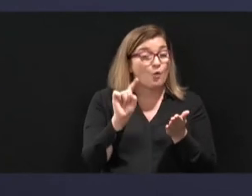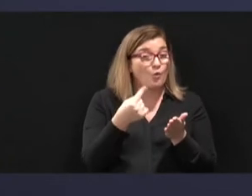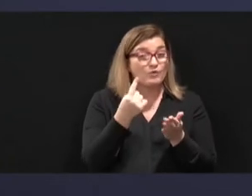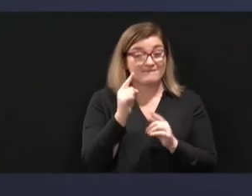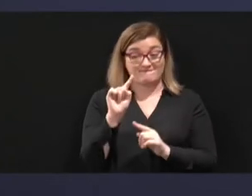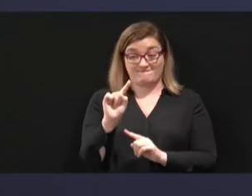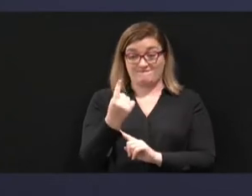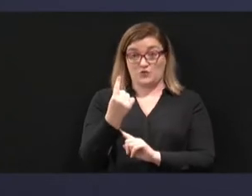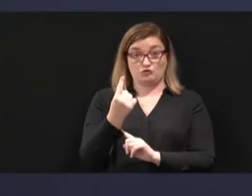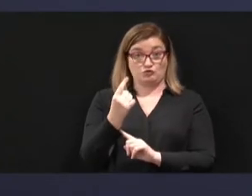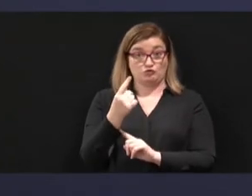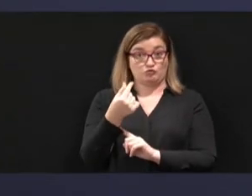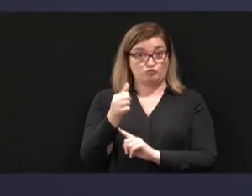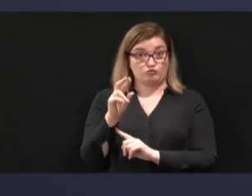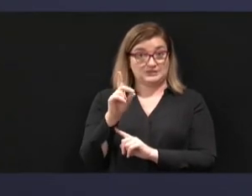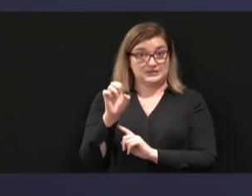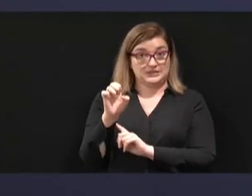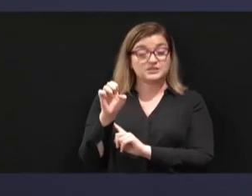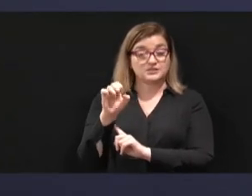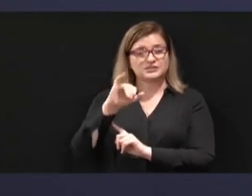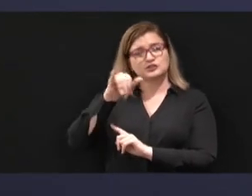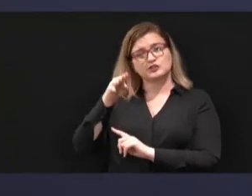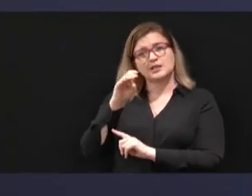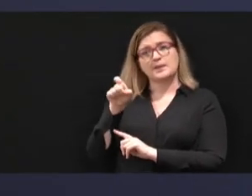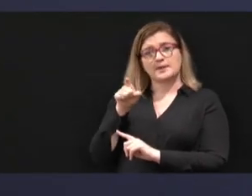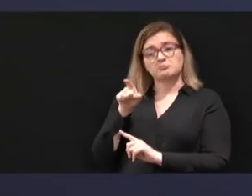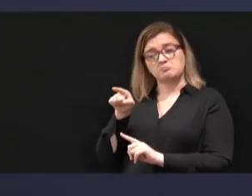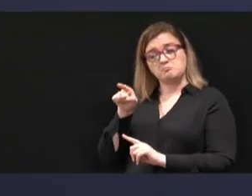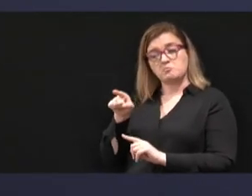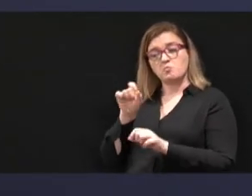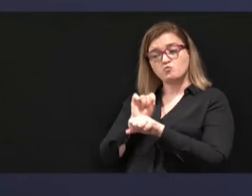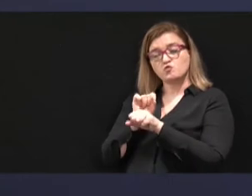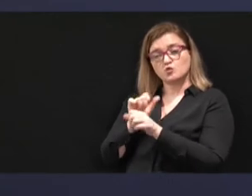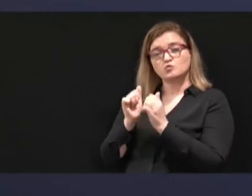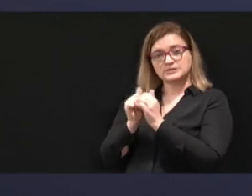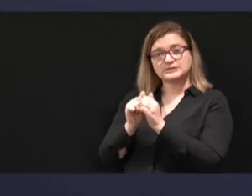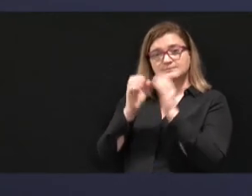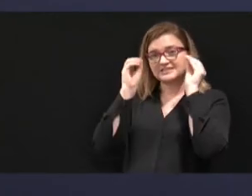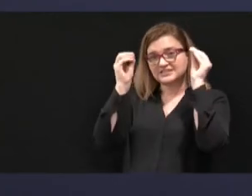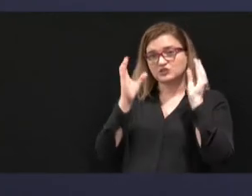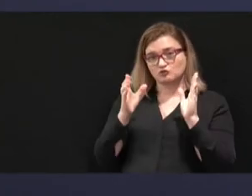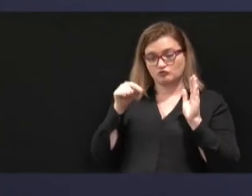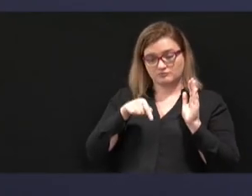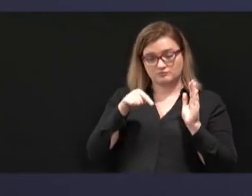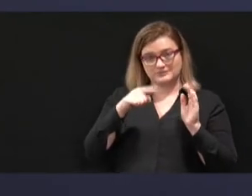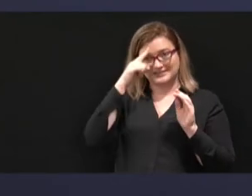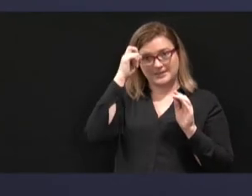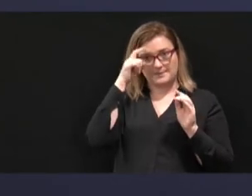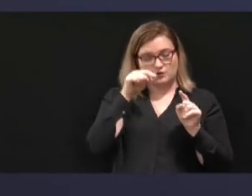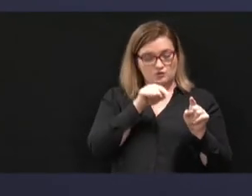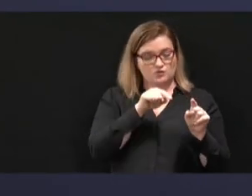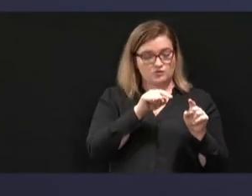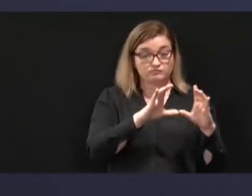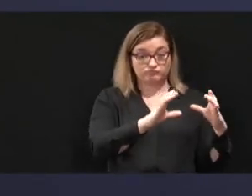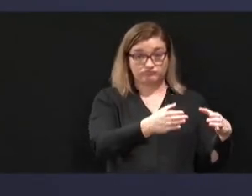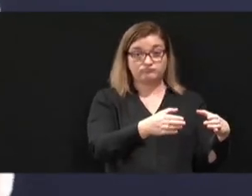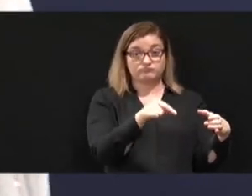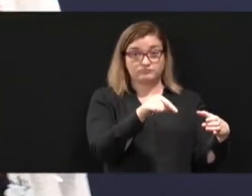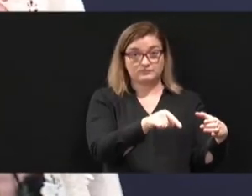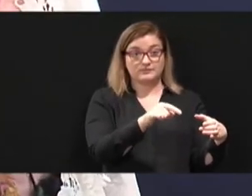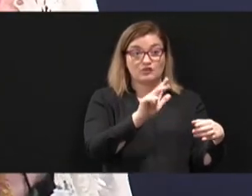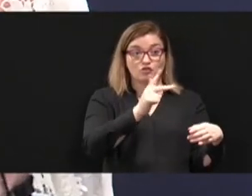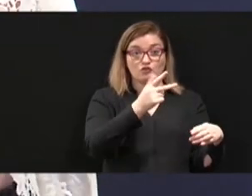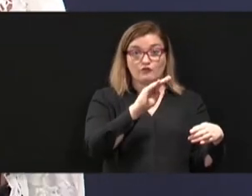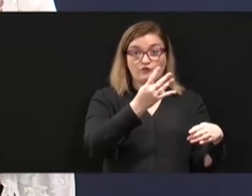Jamie worked with some teachers this summer And there were third, fourth, and fifth